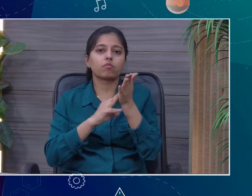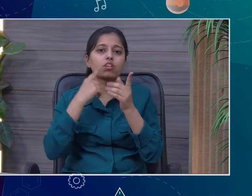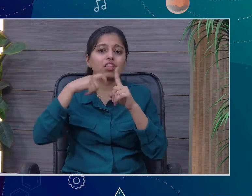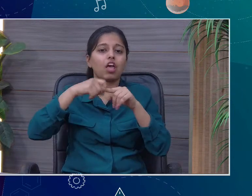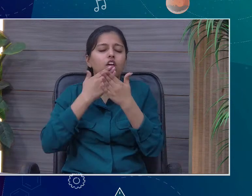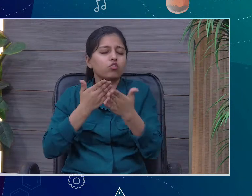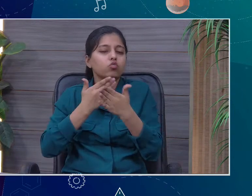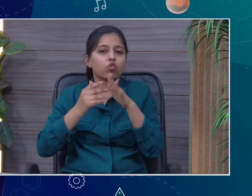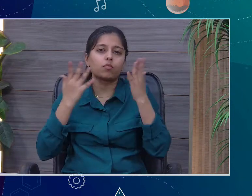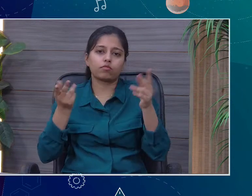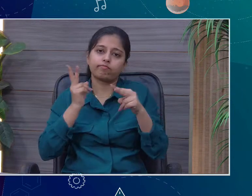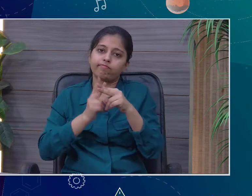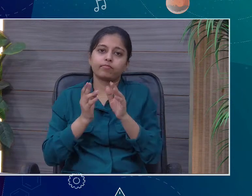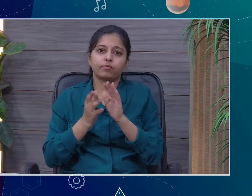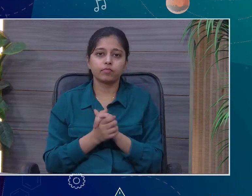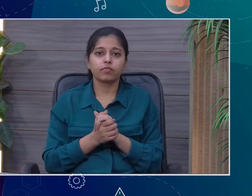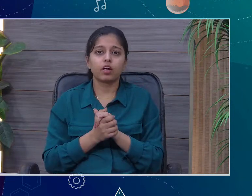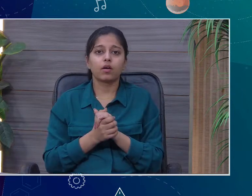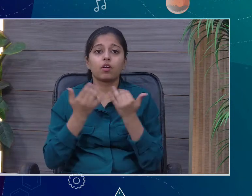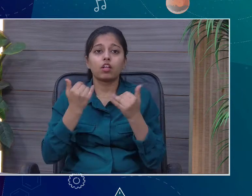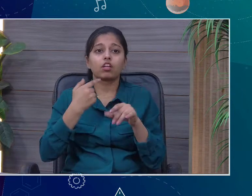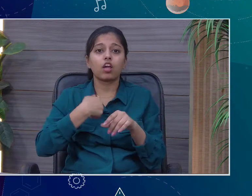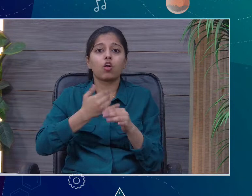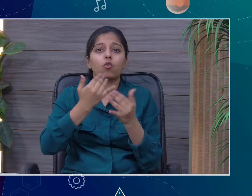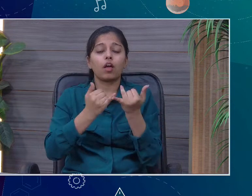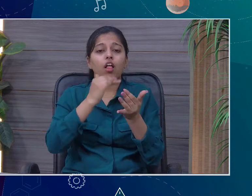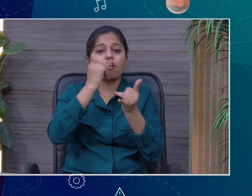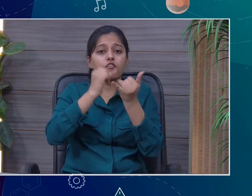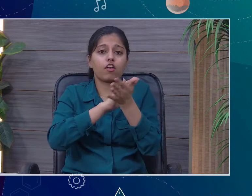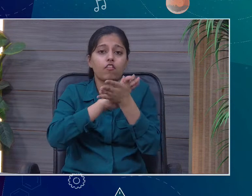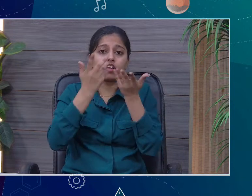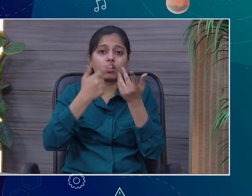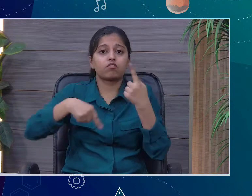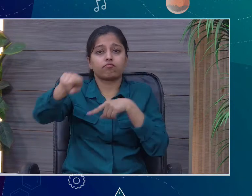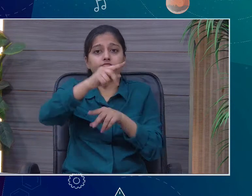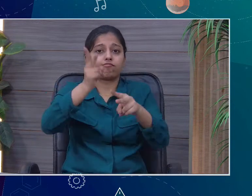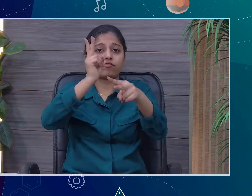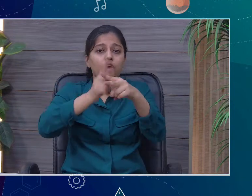for being with us. And let me wrap up this session. You stay tuned with